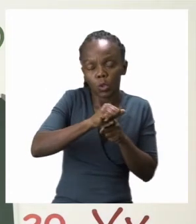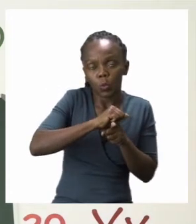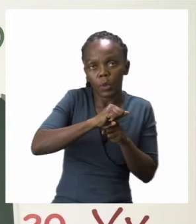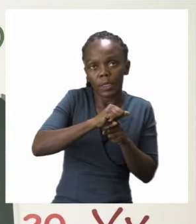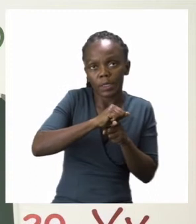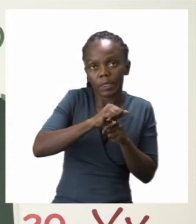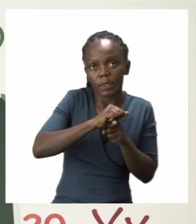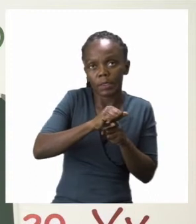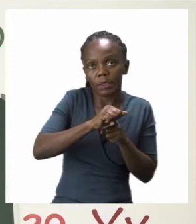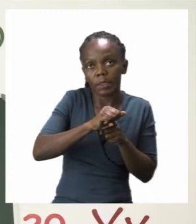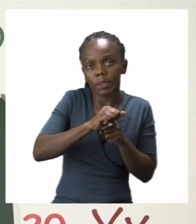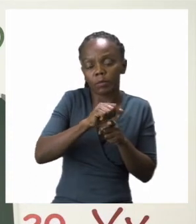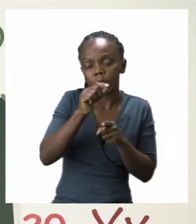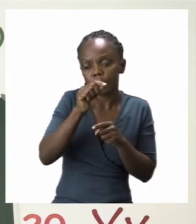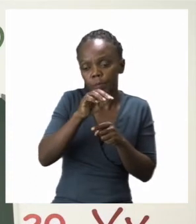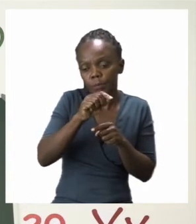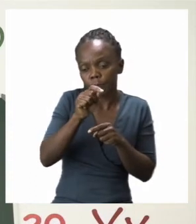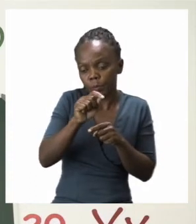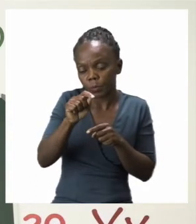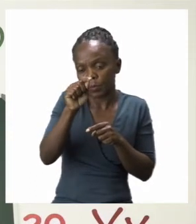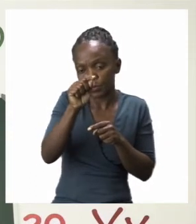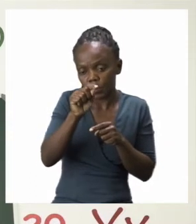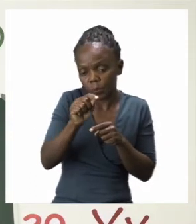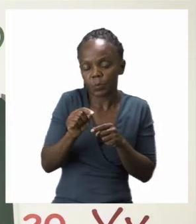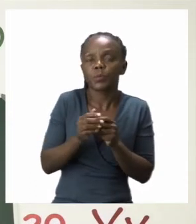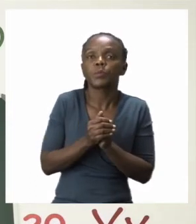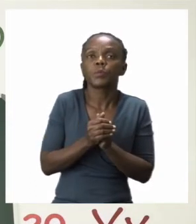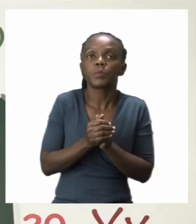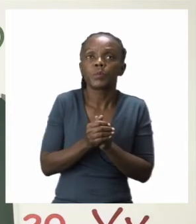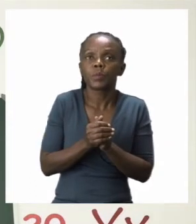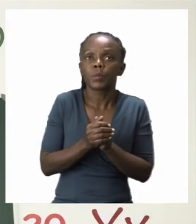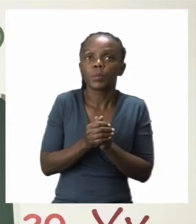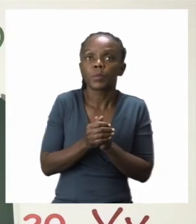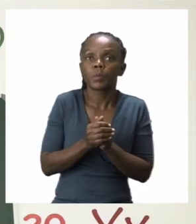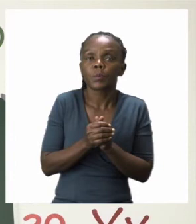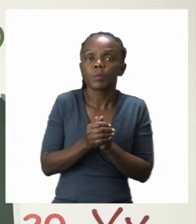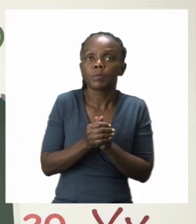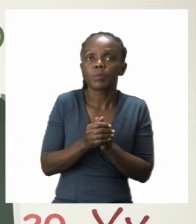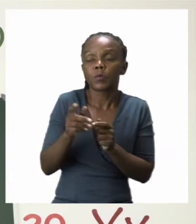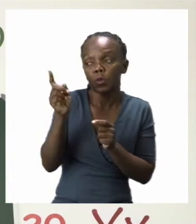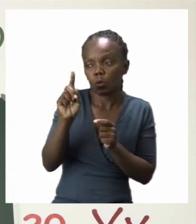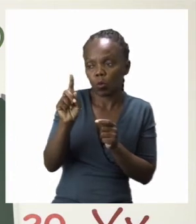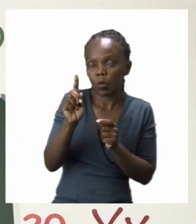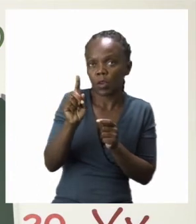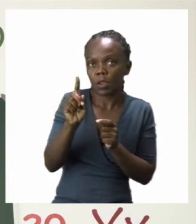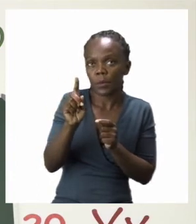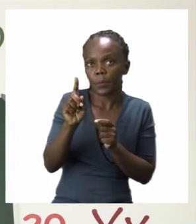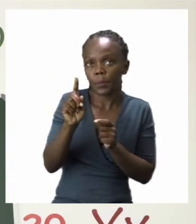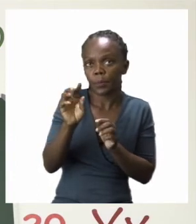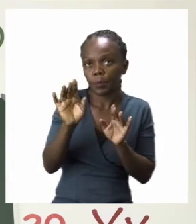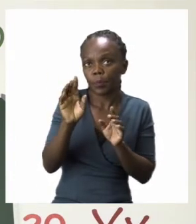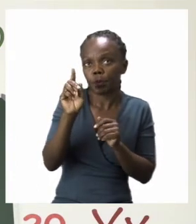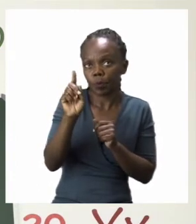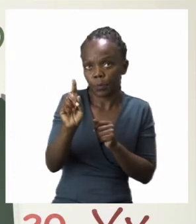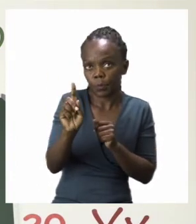drawing in the air. So first we take our pencil, which is our hand, and we point